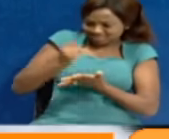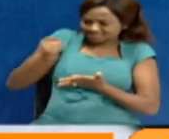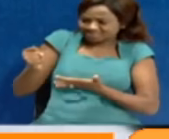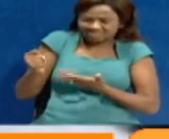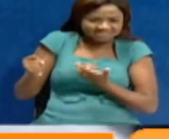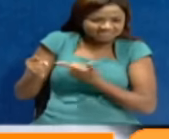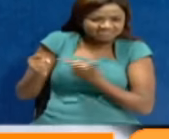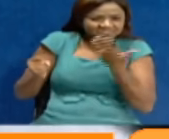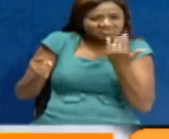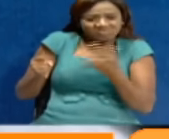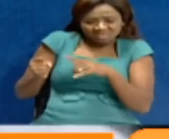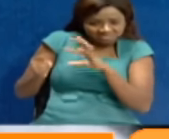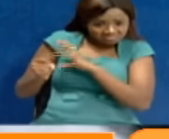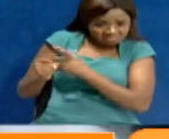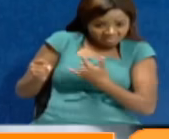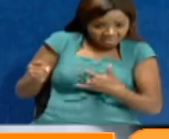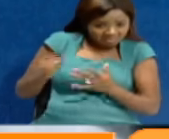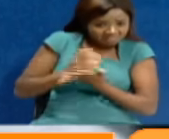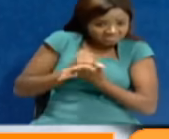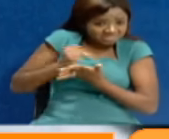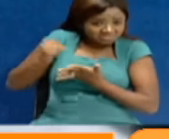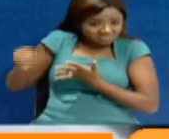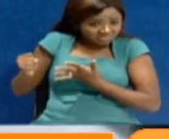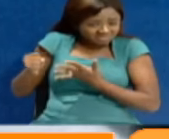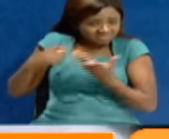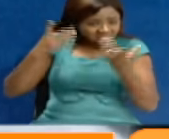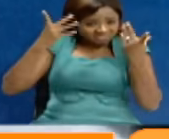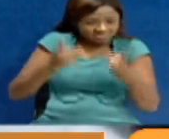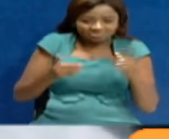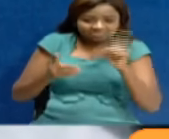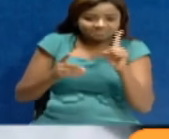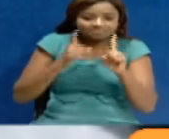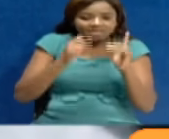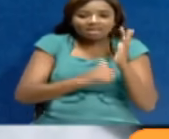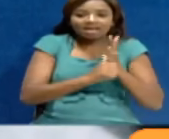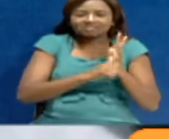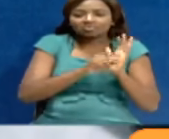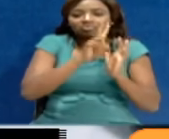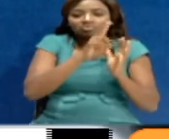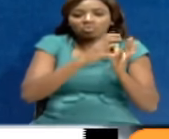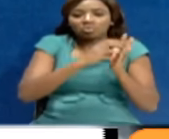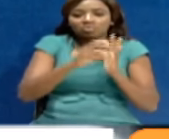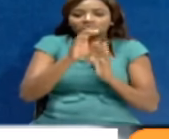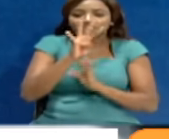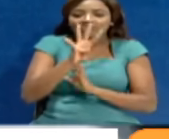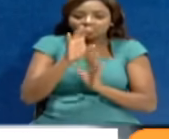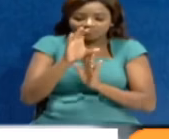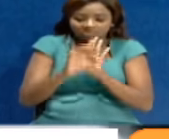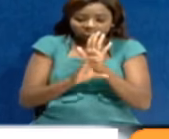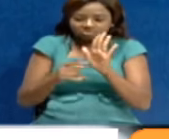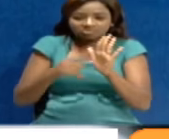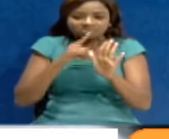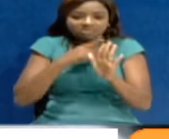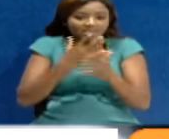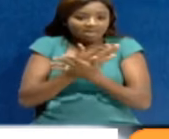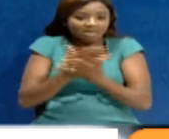think he has the capacity to do that. If you look at Article 2, Clause 4 of the Constitution, which says anything